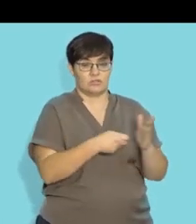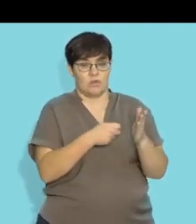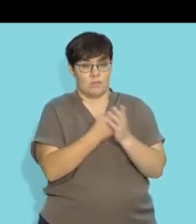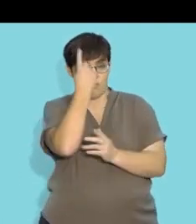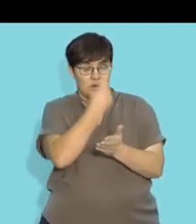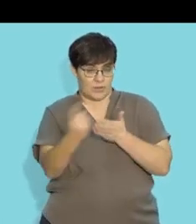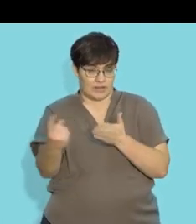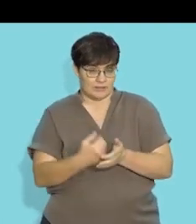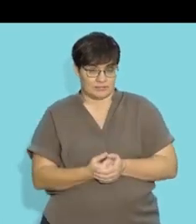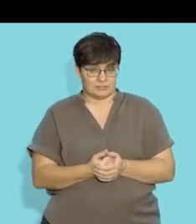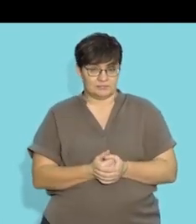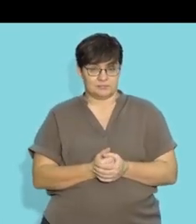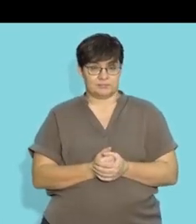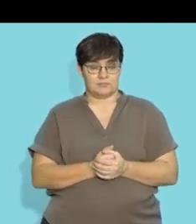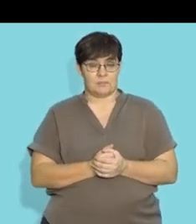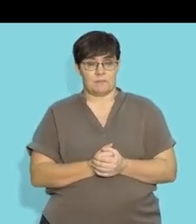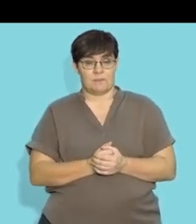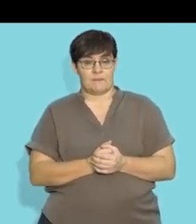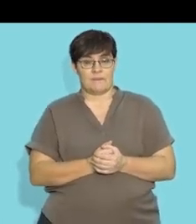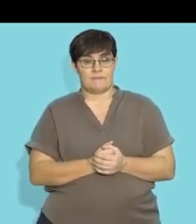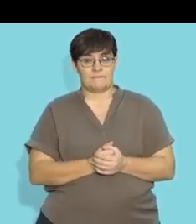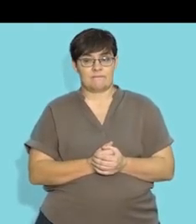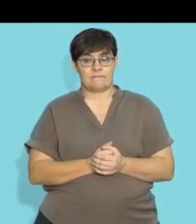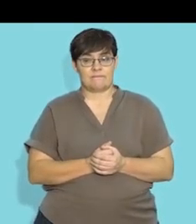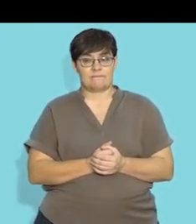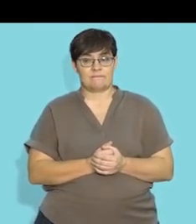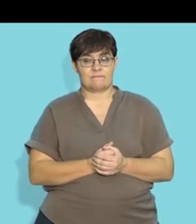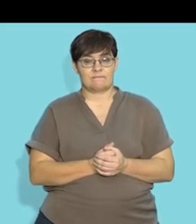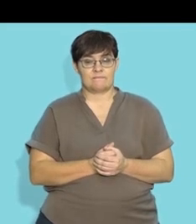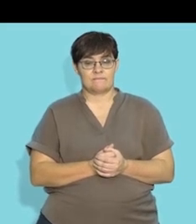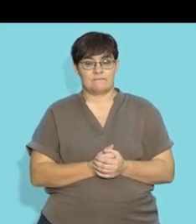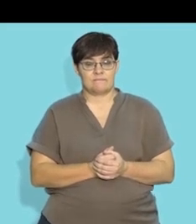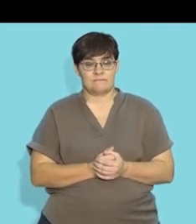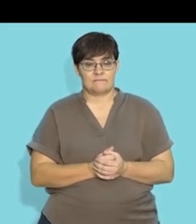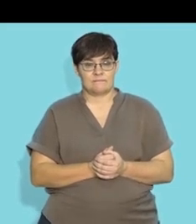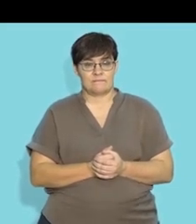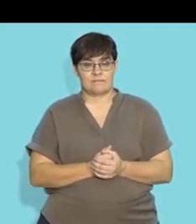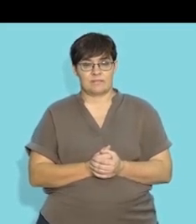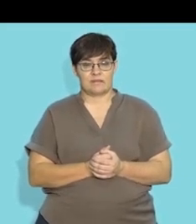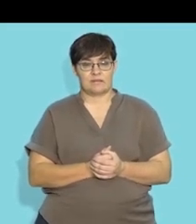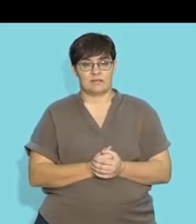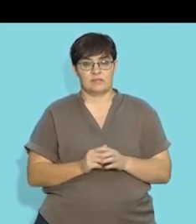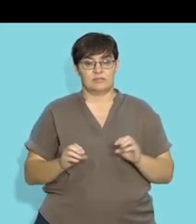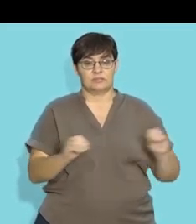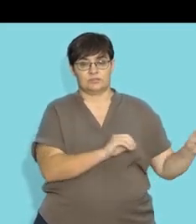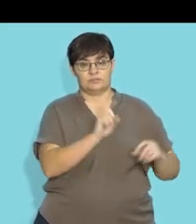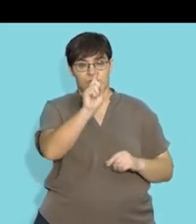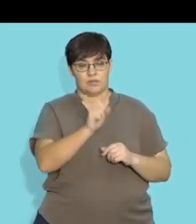shop per week. Let's go back and do that. What is the mean for y?